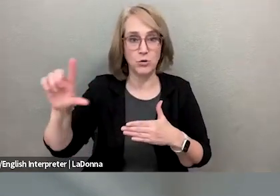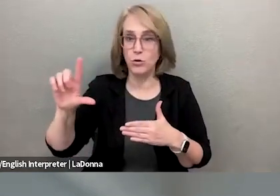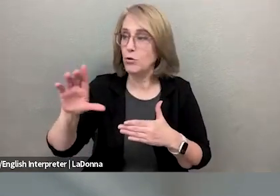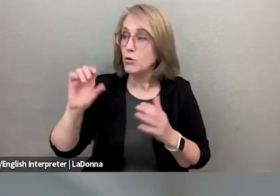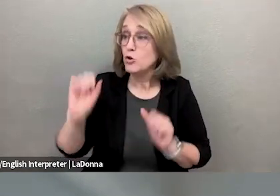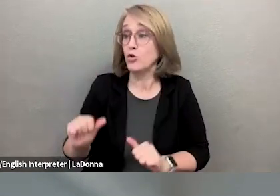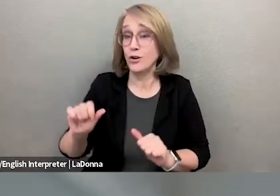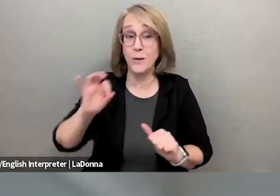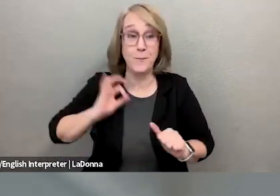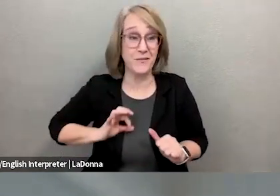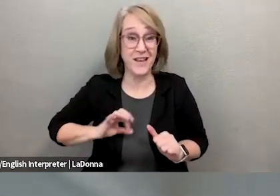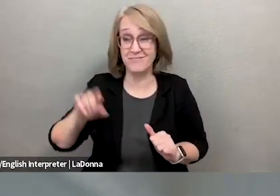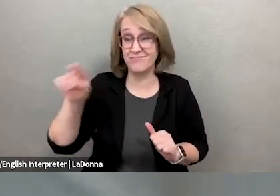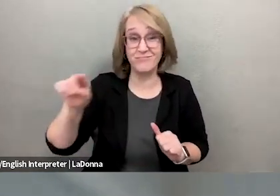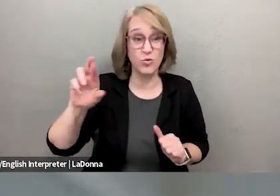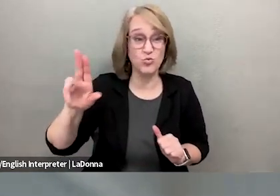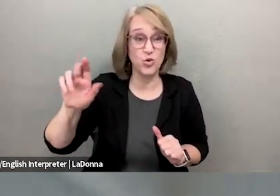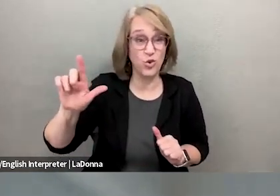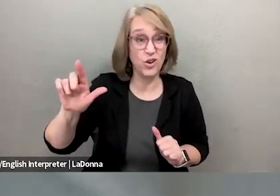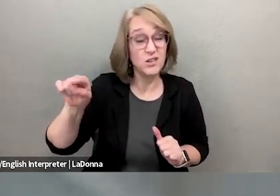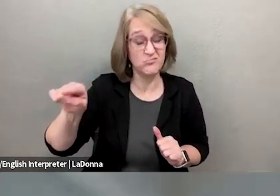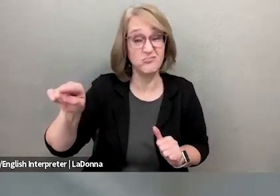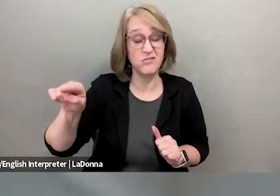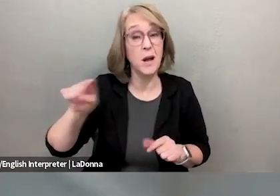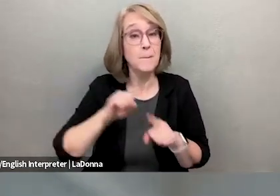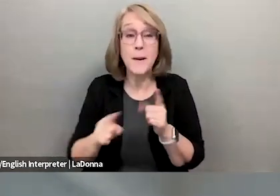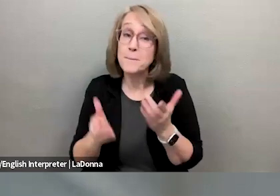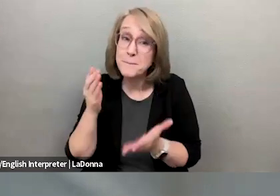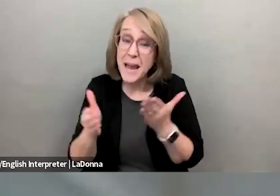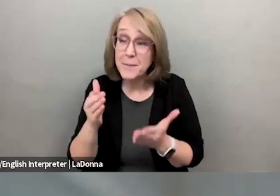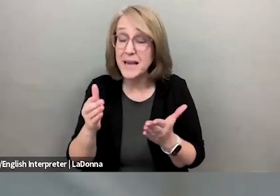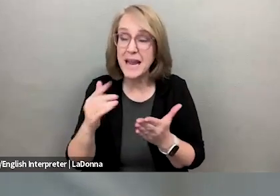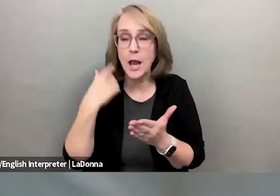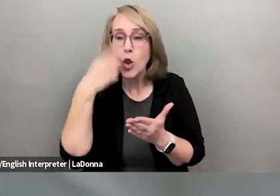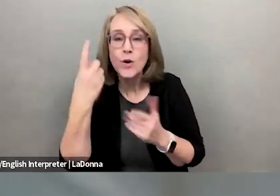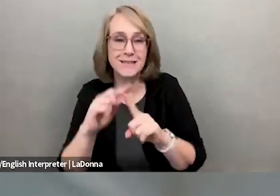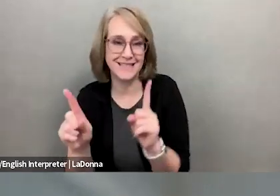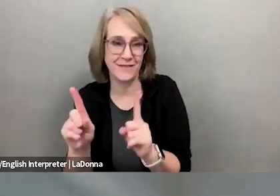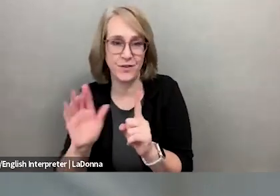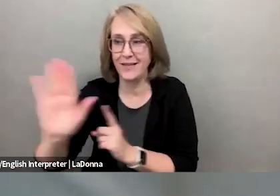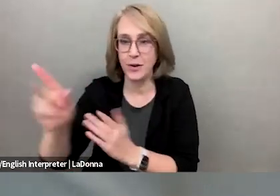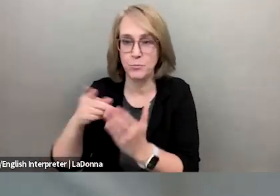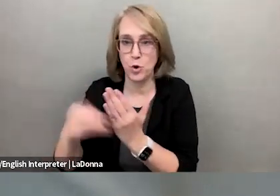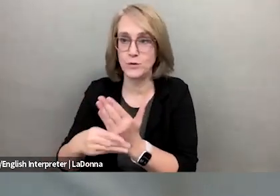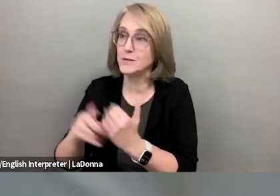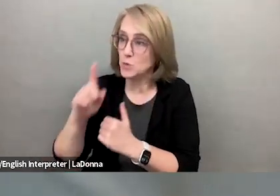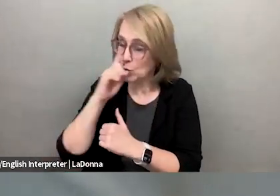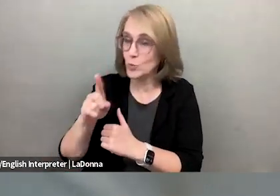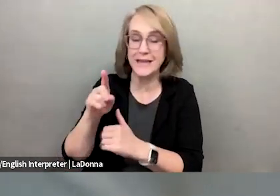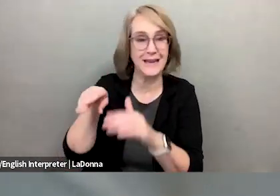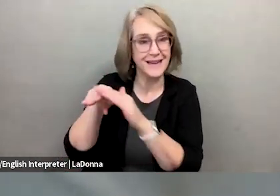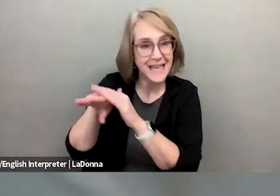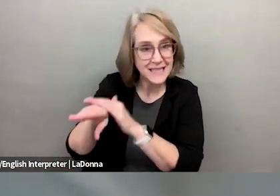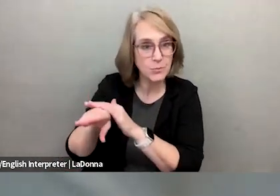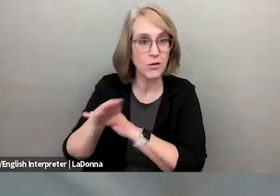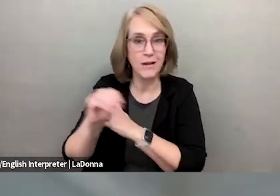benefit more rural areas, but what may need to look different in those programs to make sure that they are really accessible and